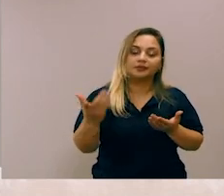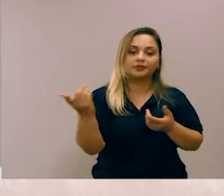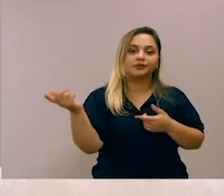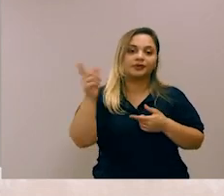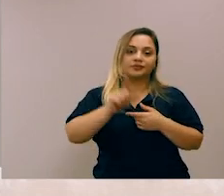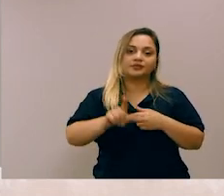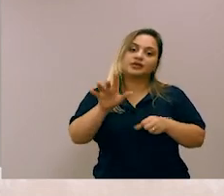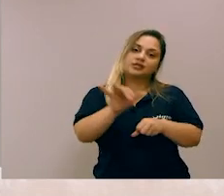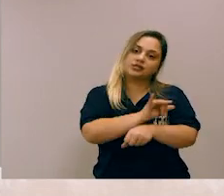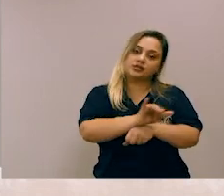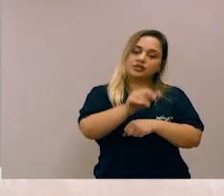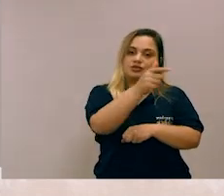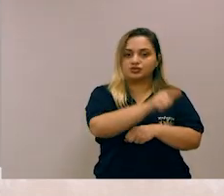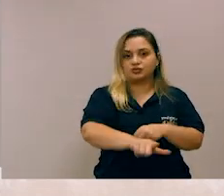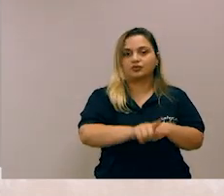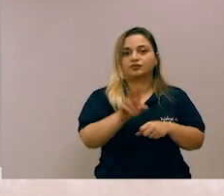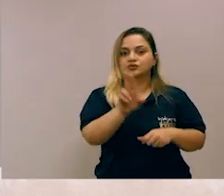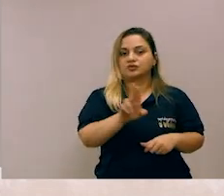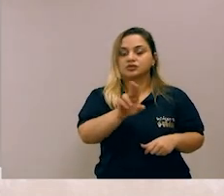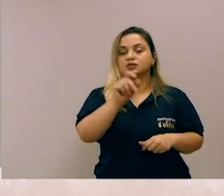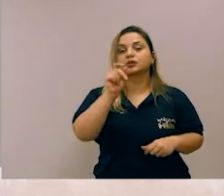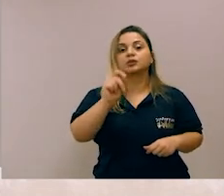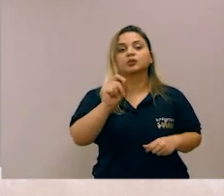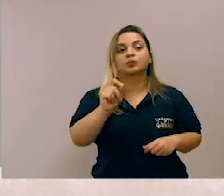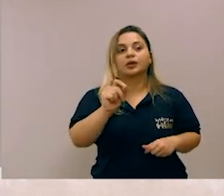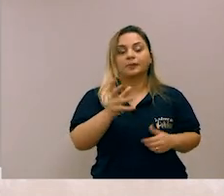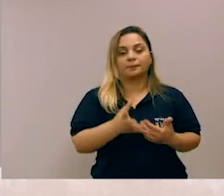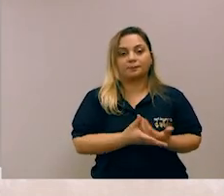So we started redefining the strategies.